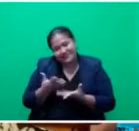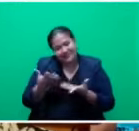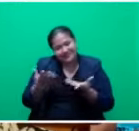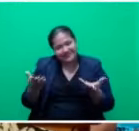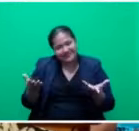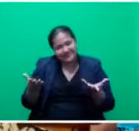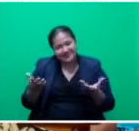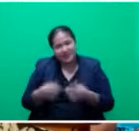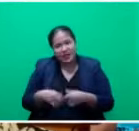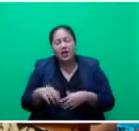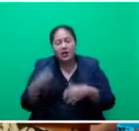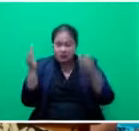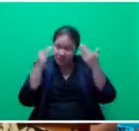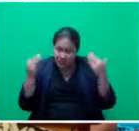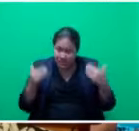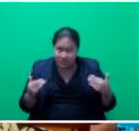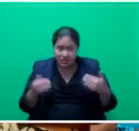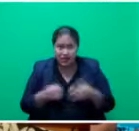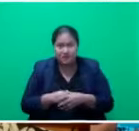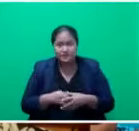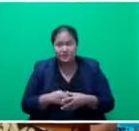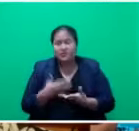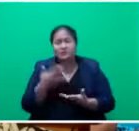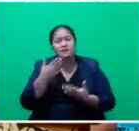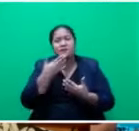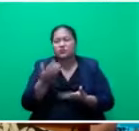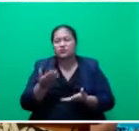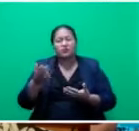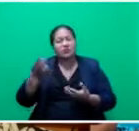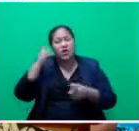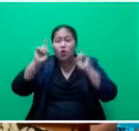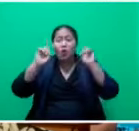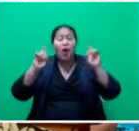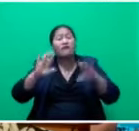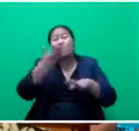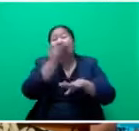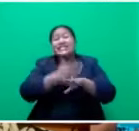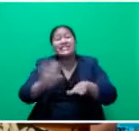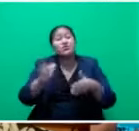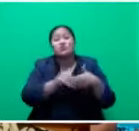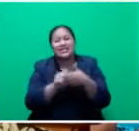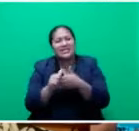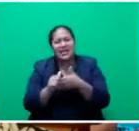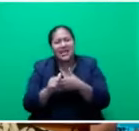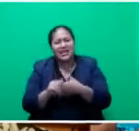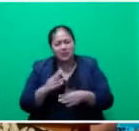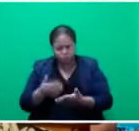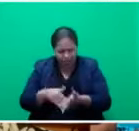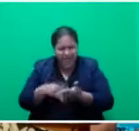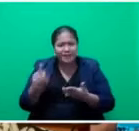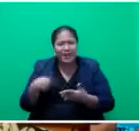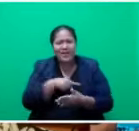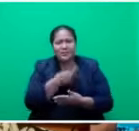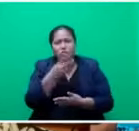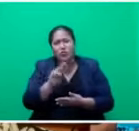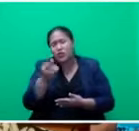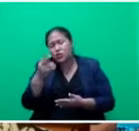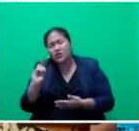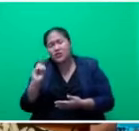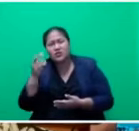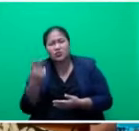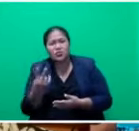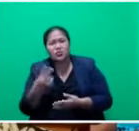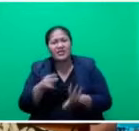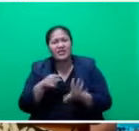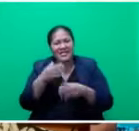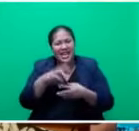we are calling for new leaders to step forward now, help us prepare for the 2022 election. We need young people, those who have led